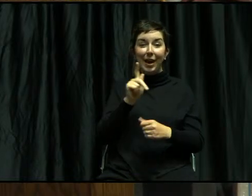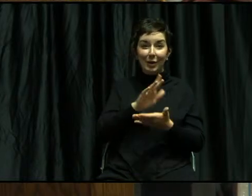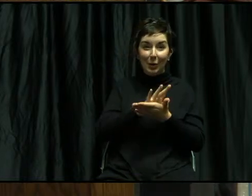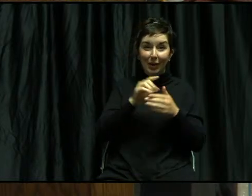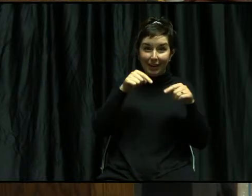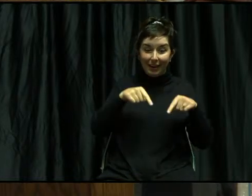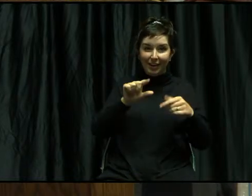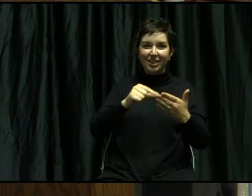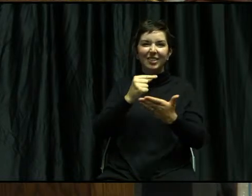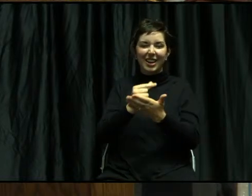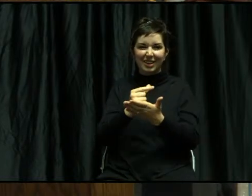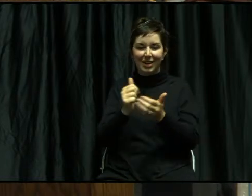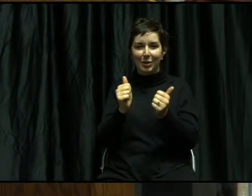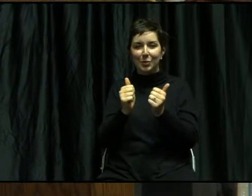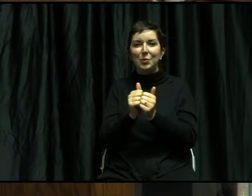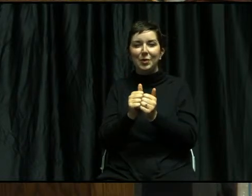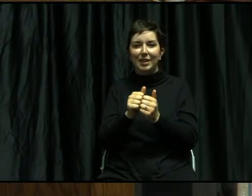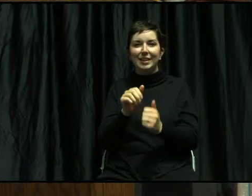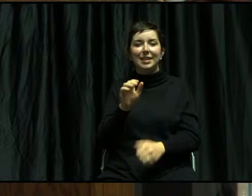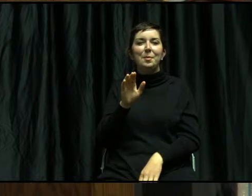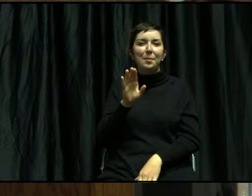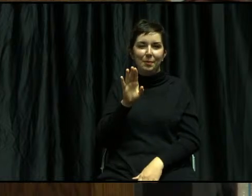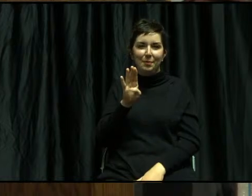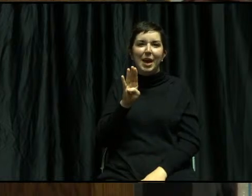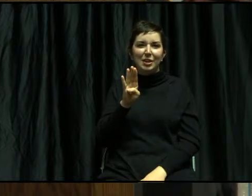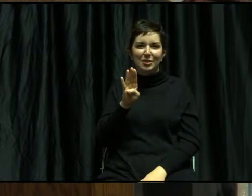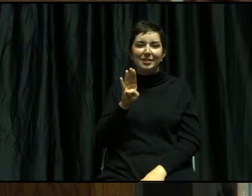and graduated with a Bachelor's of Integrated Studies.